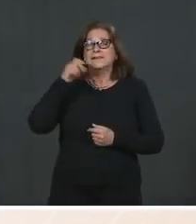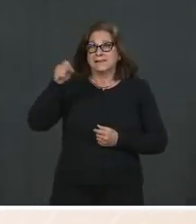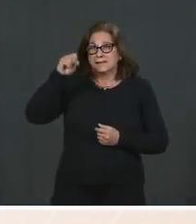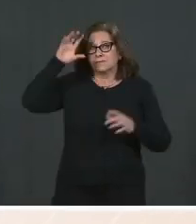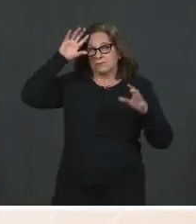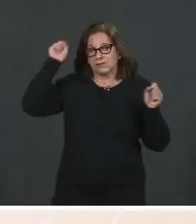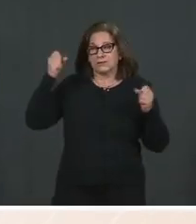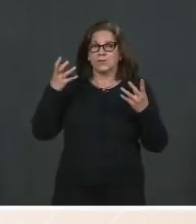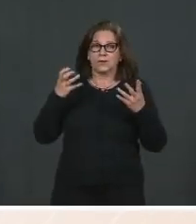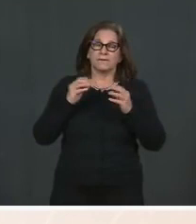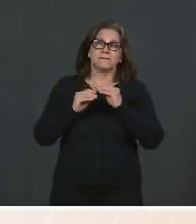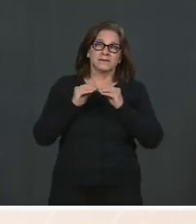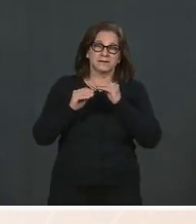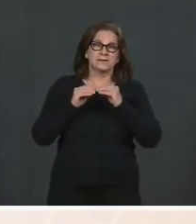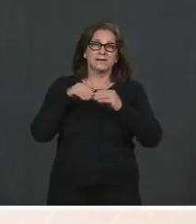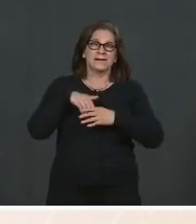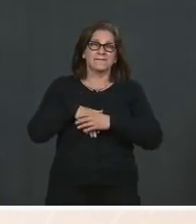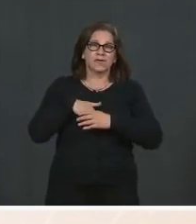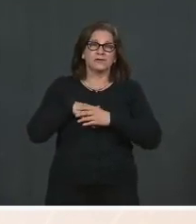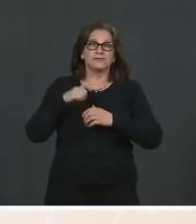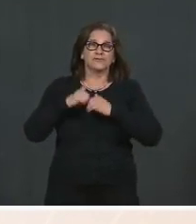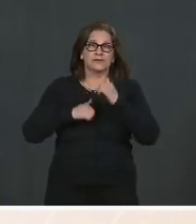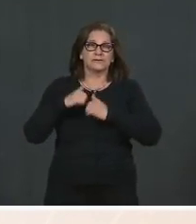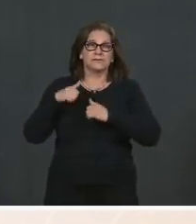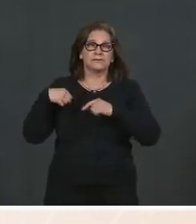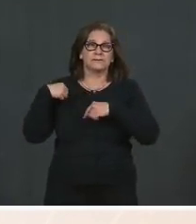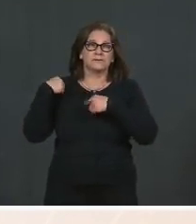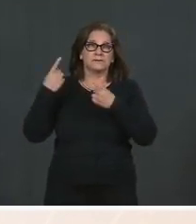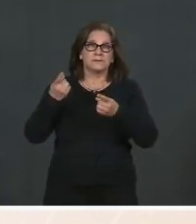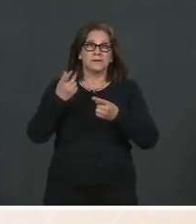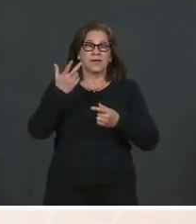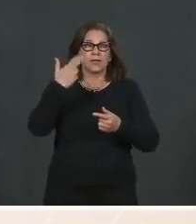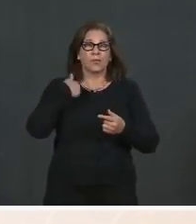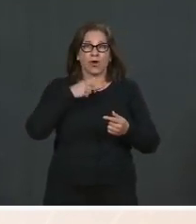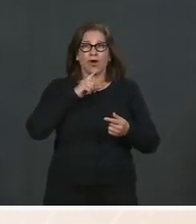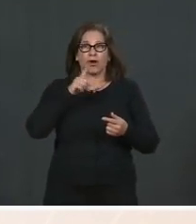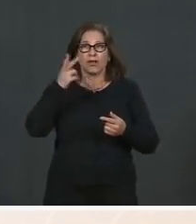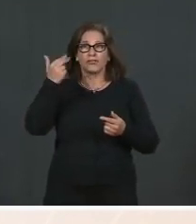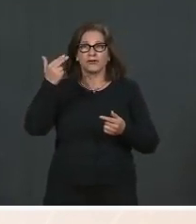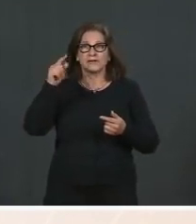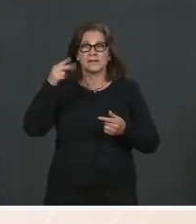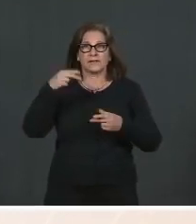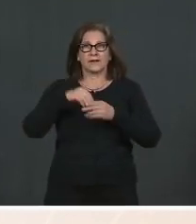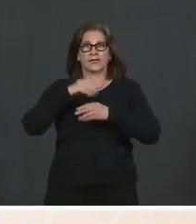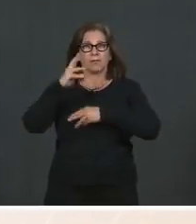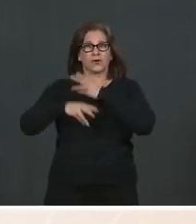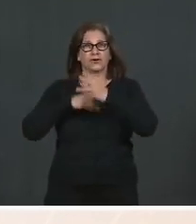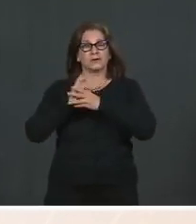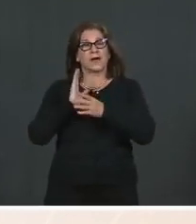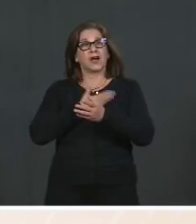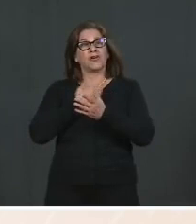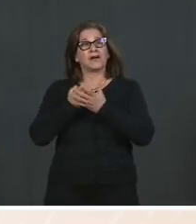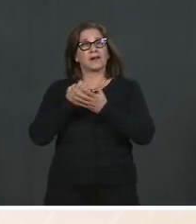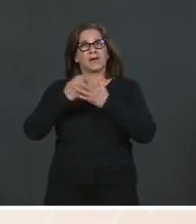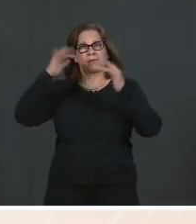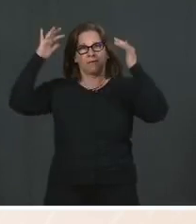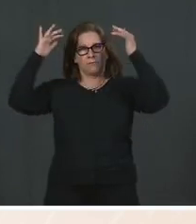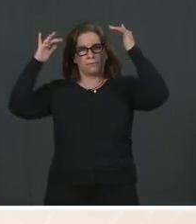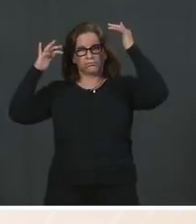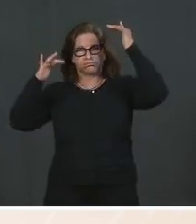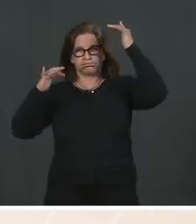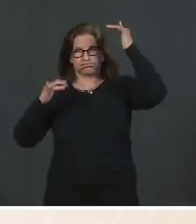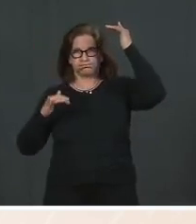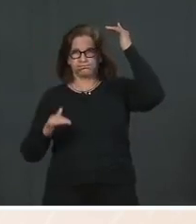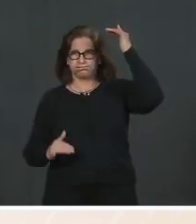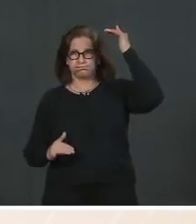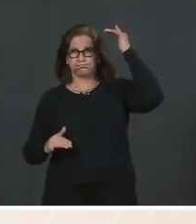in the world. No one believes we should be there. And he has a plan to pay for it, which he will propose. But right now, once he proposes